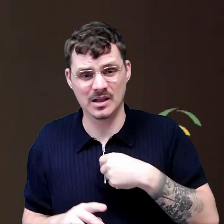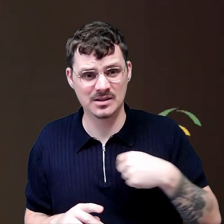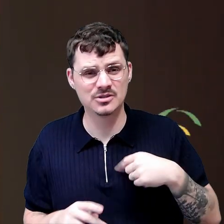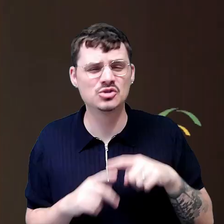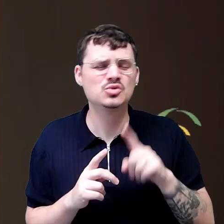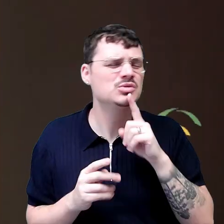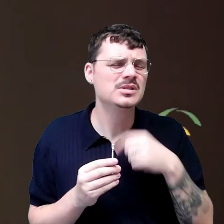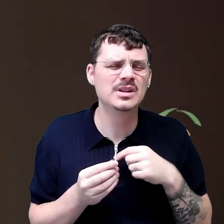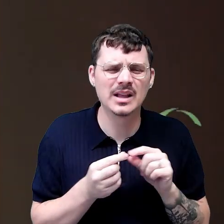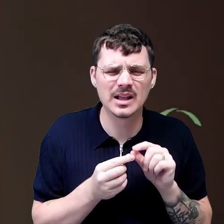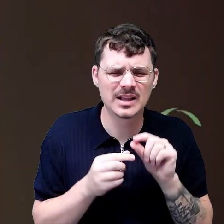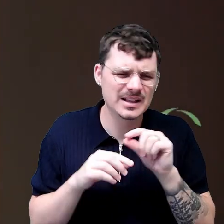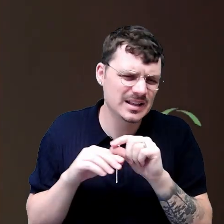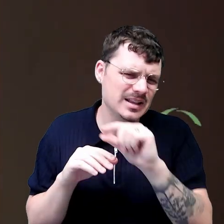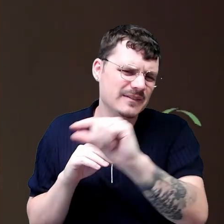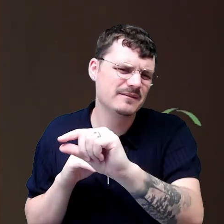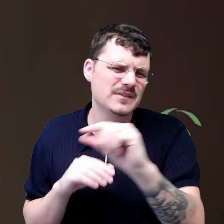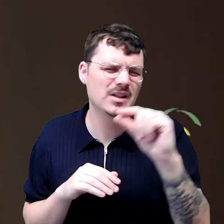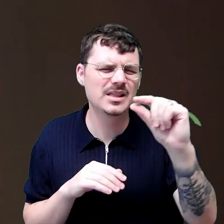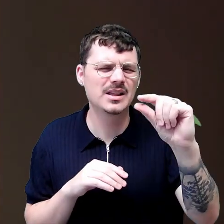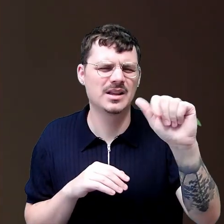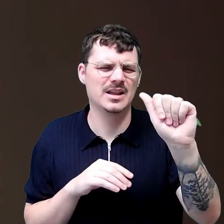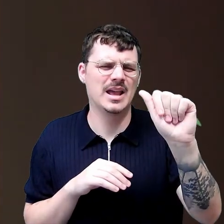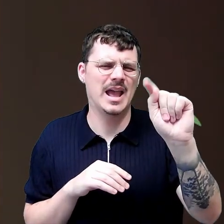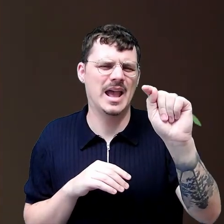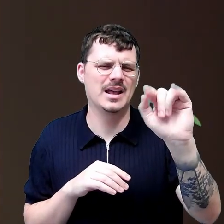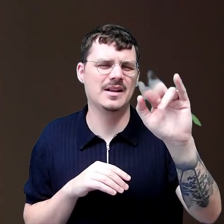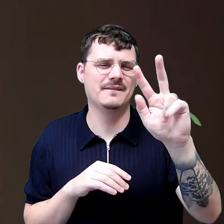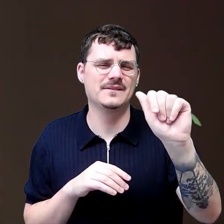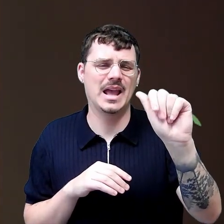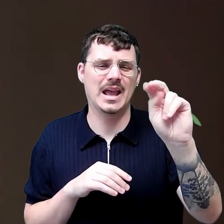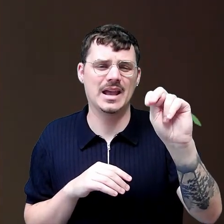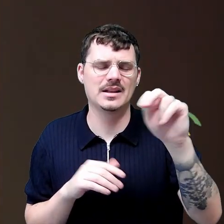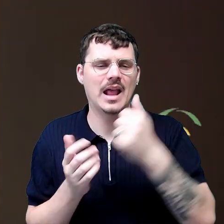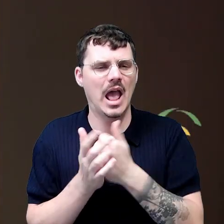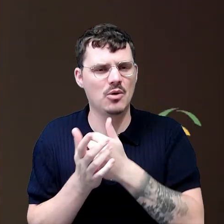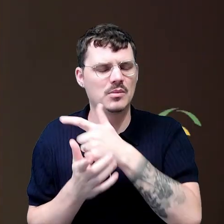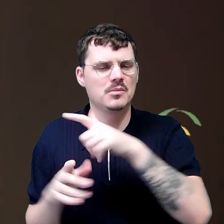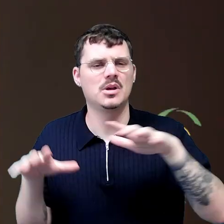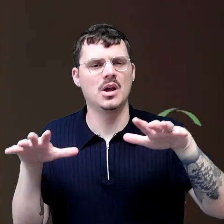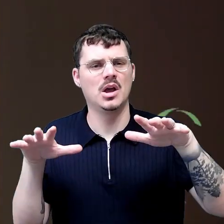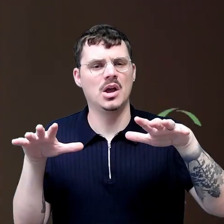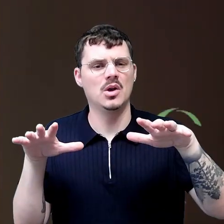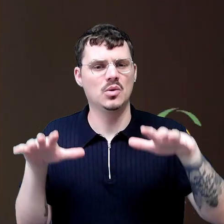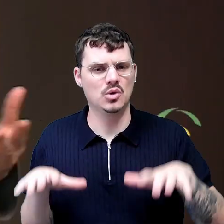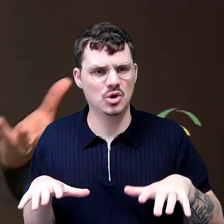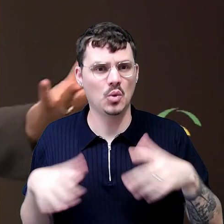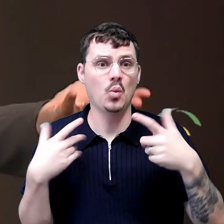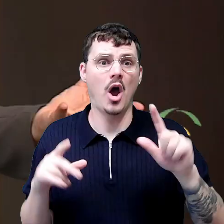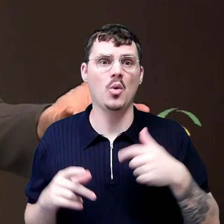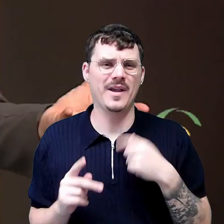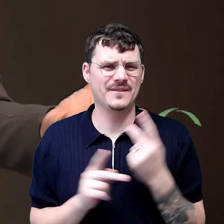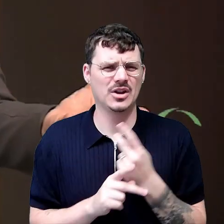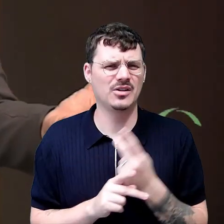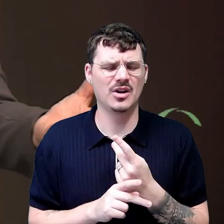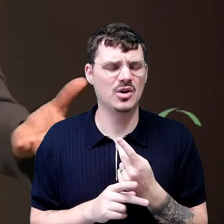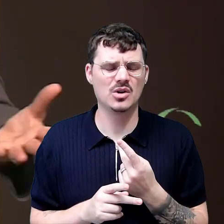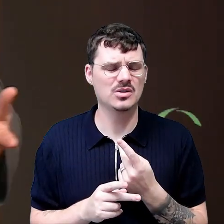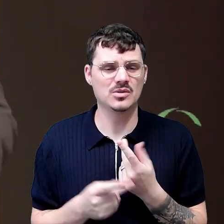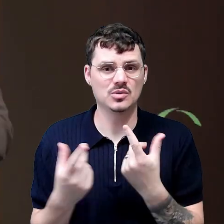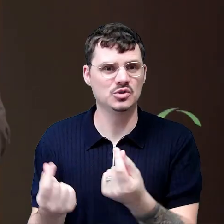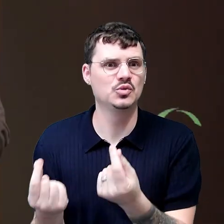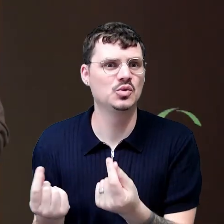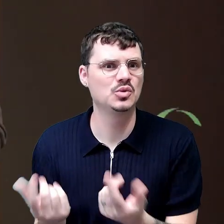to give him a little bit of Ativan to settle him down while we figure out what in the world's going